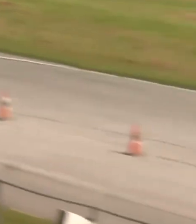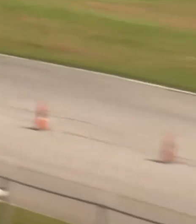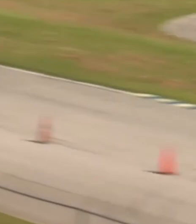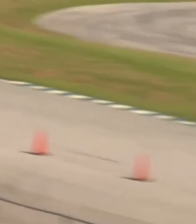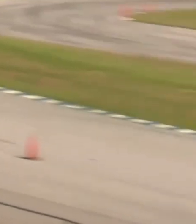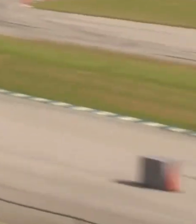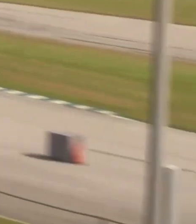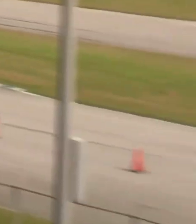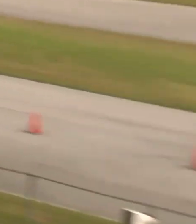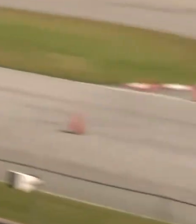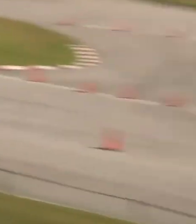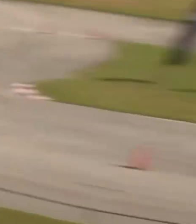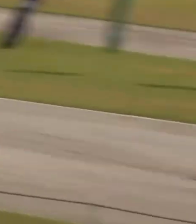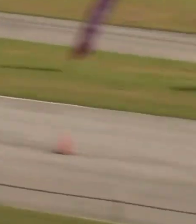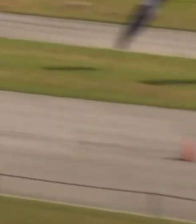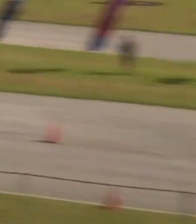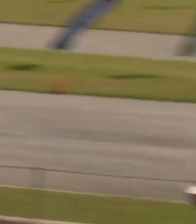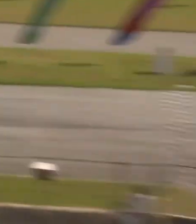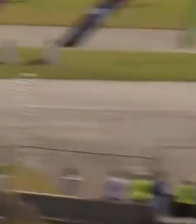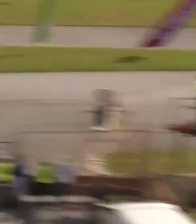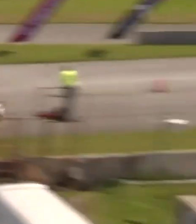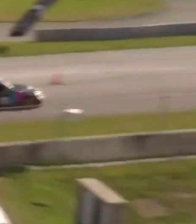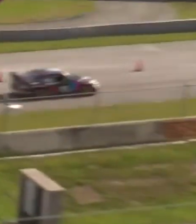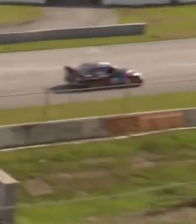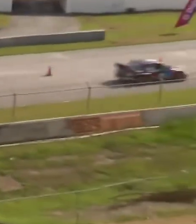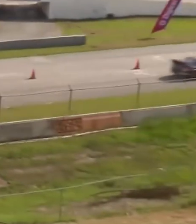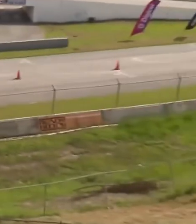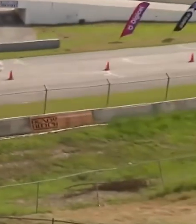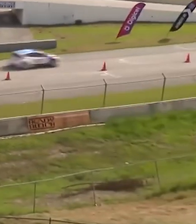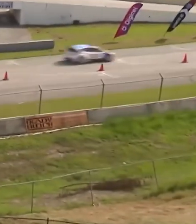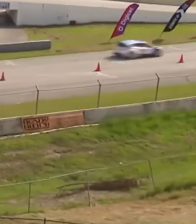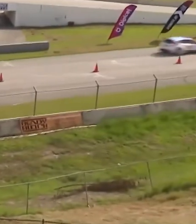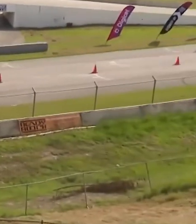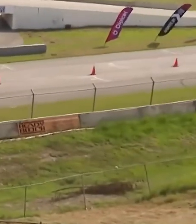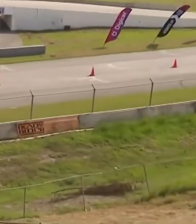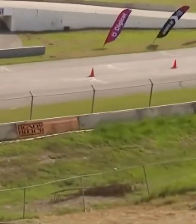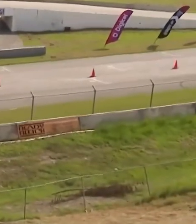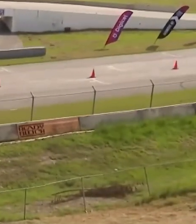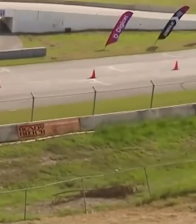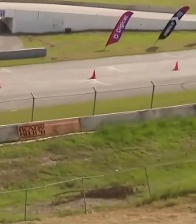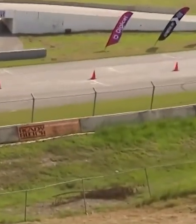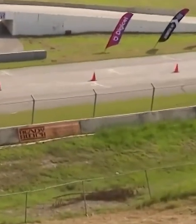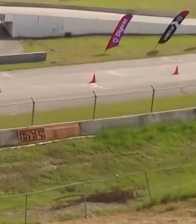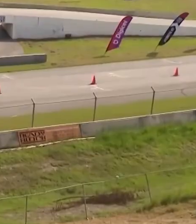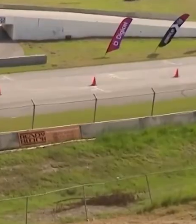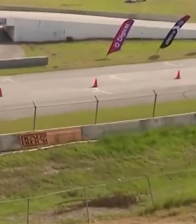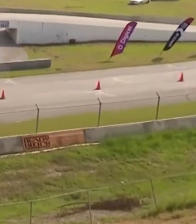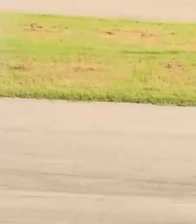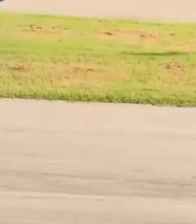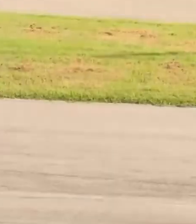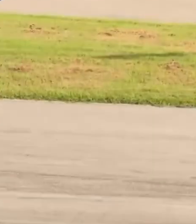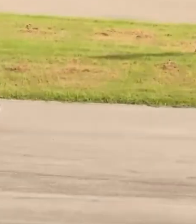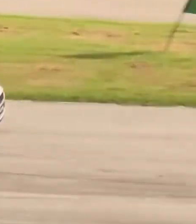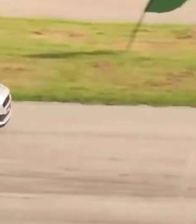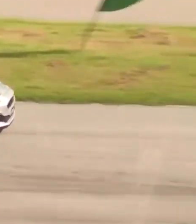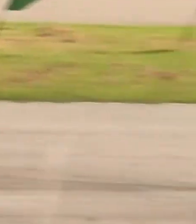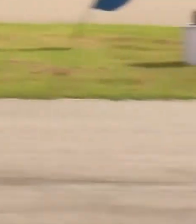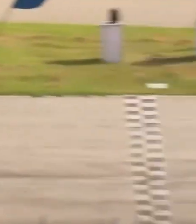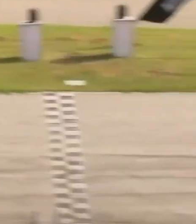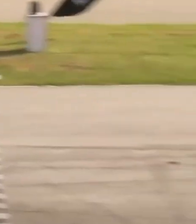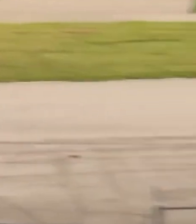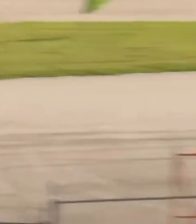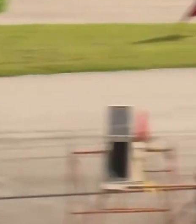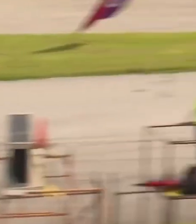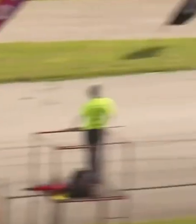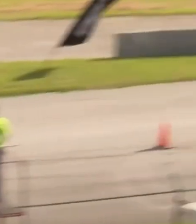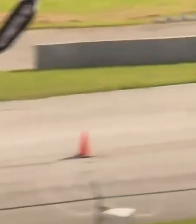see. Out of the sweeping left-hander to the finish is Skeet to take the checkered flag. And